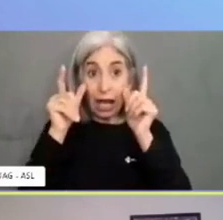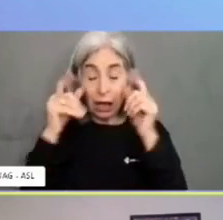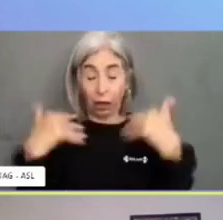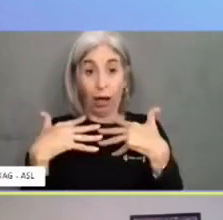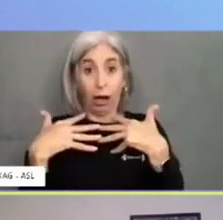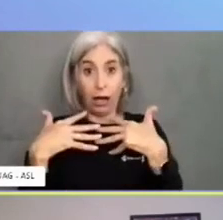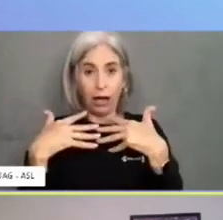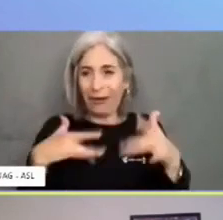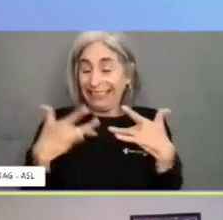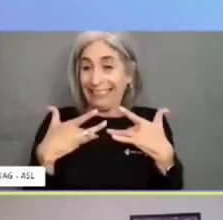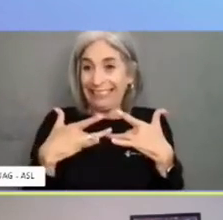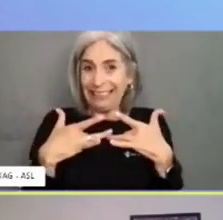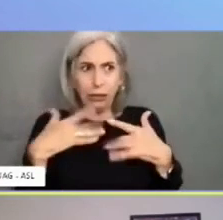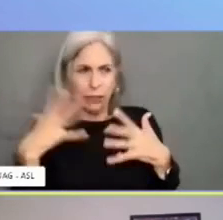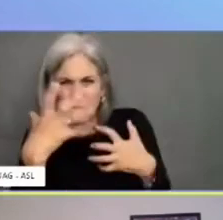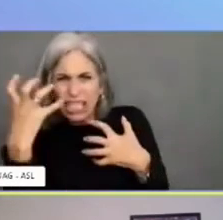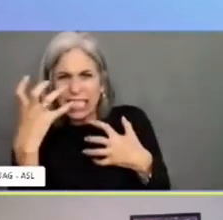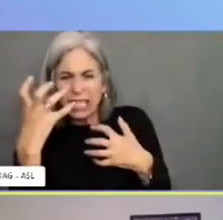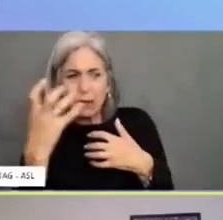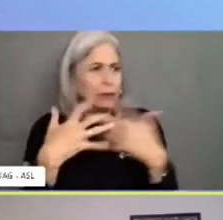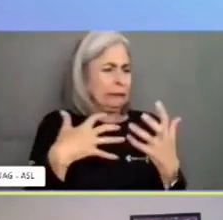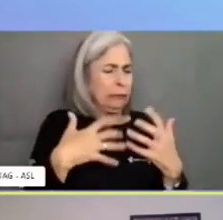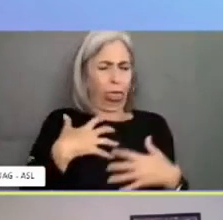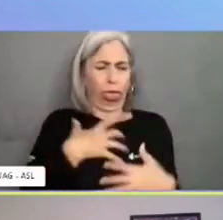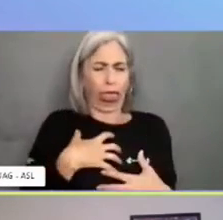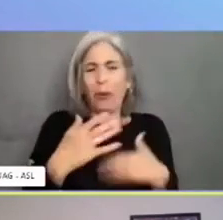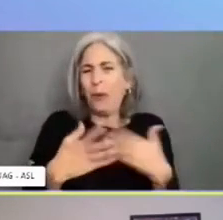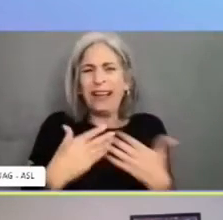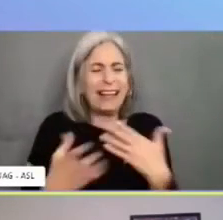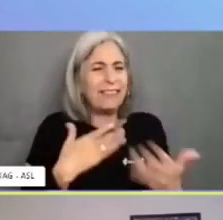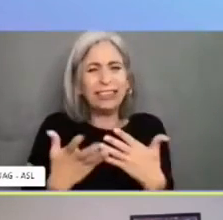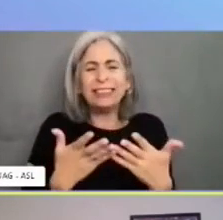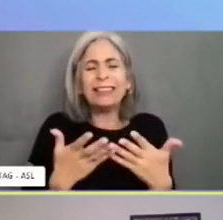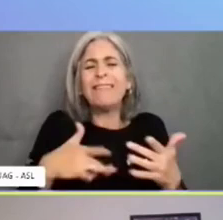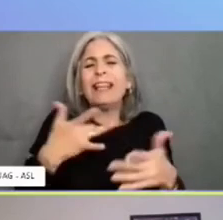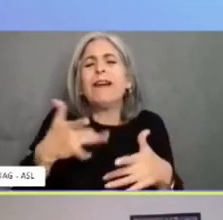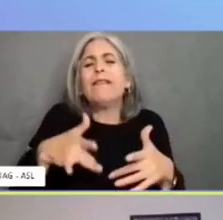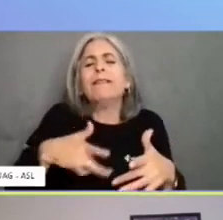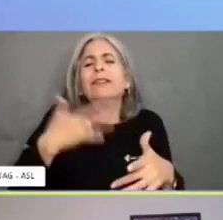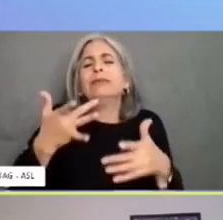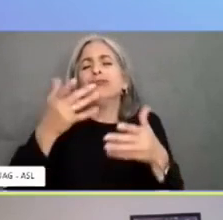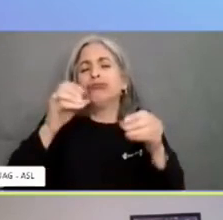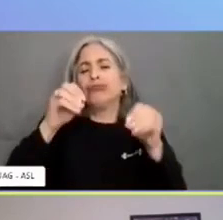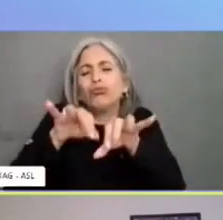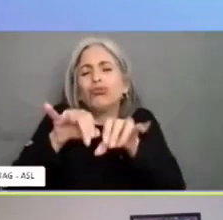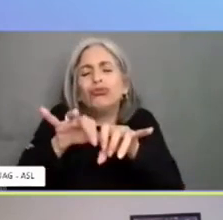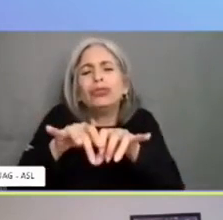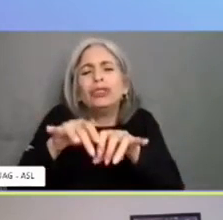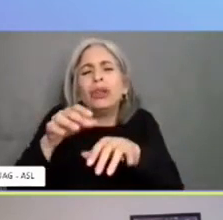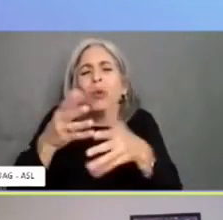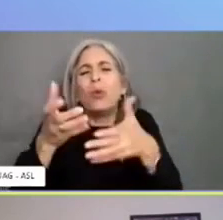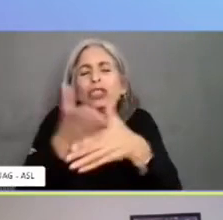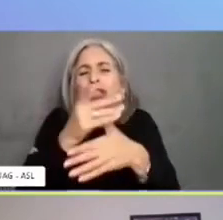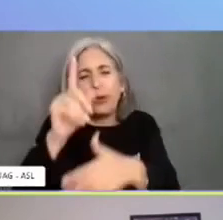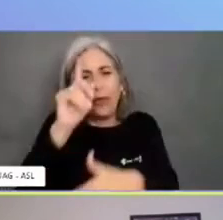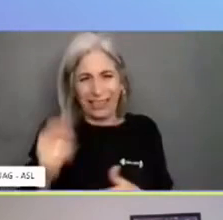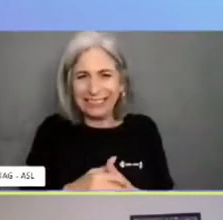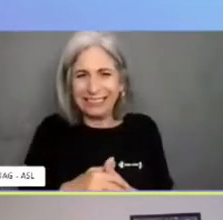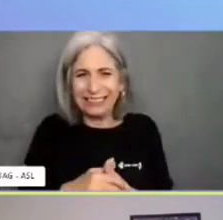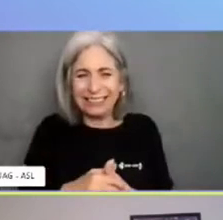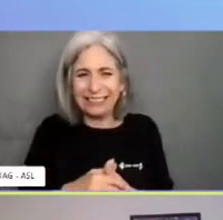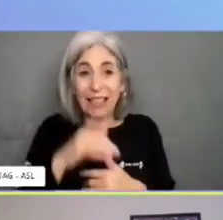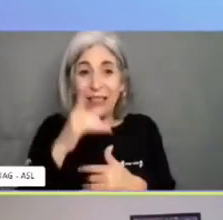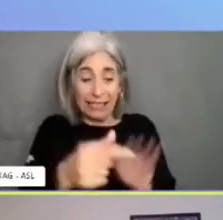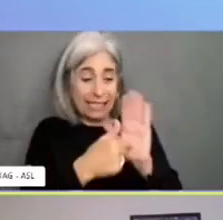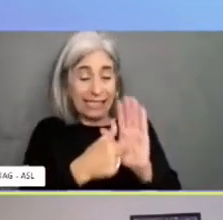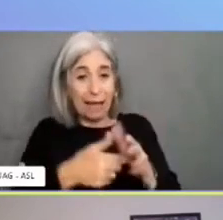or delighted or outraged or nauseous or whatever, just feel free to put that in the chat. Let me know what you're thinking. Because this is so demo